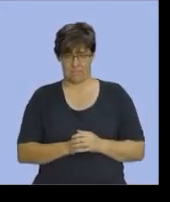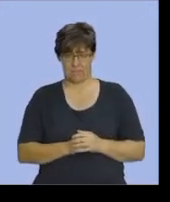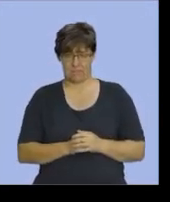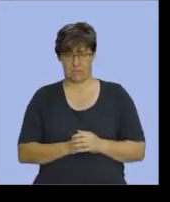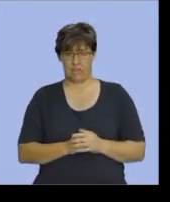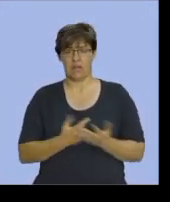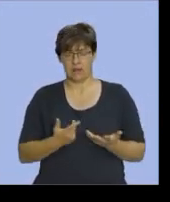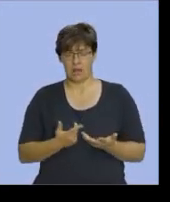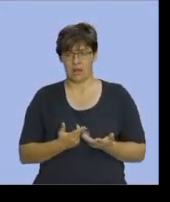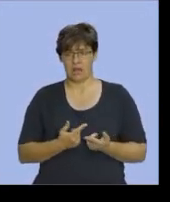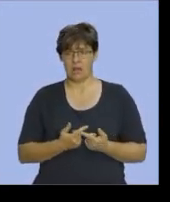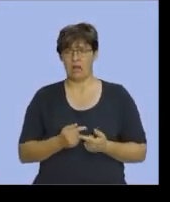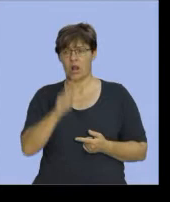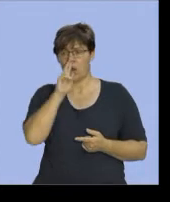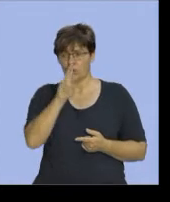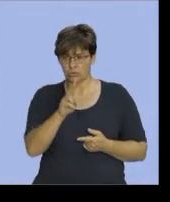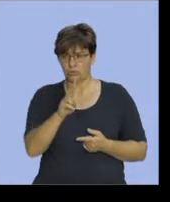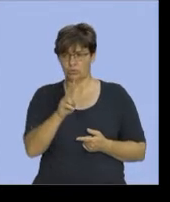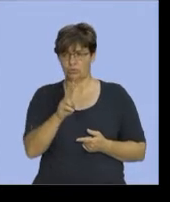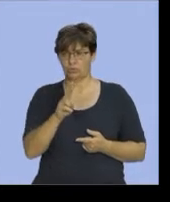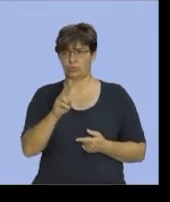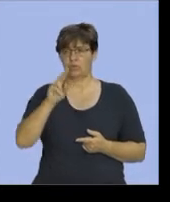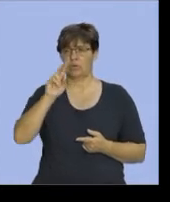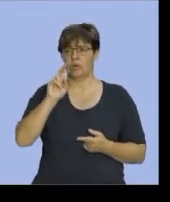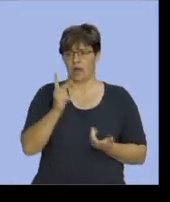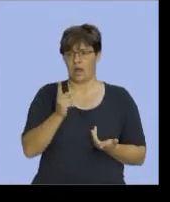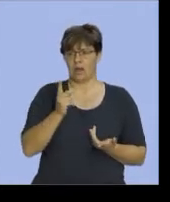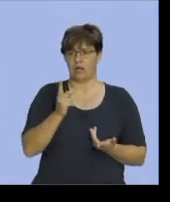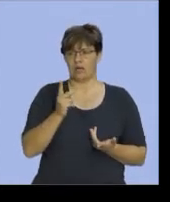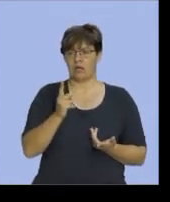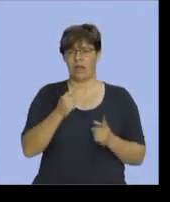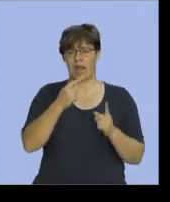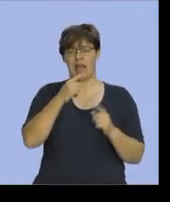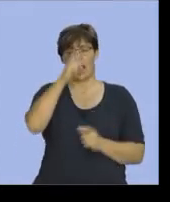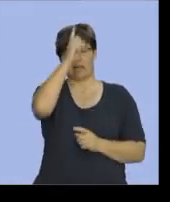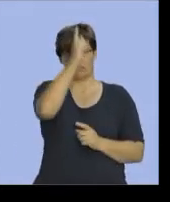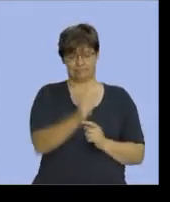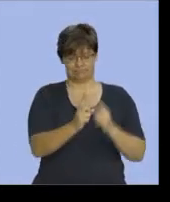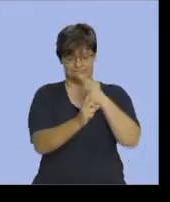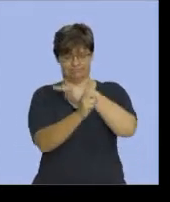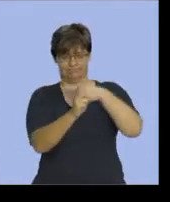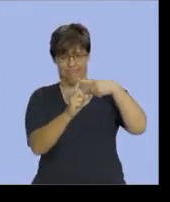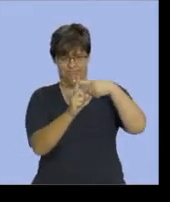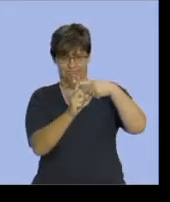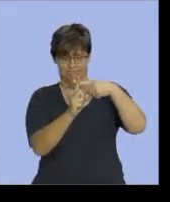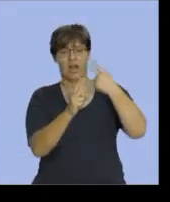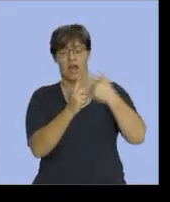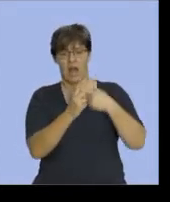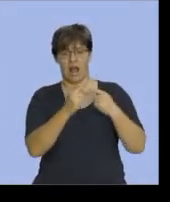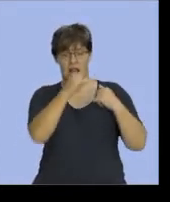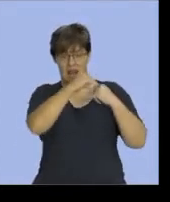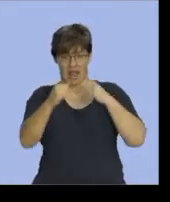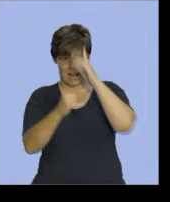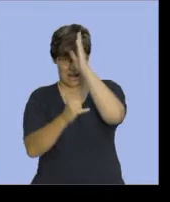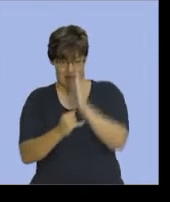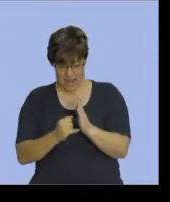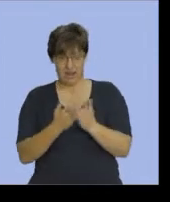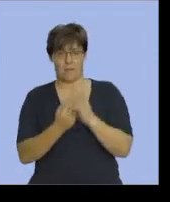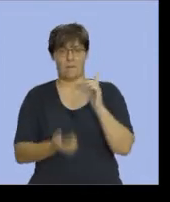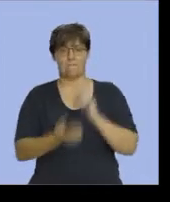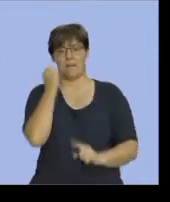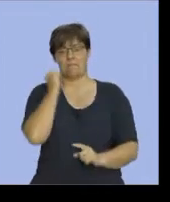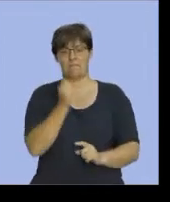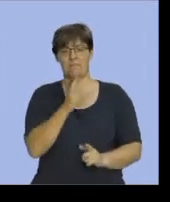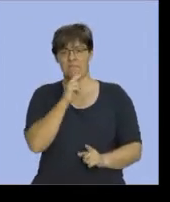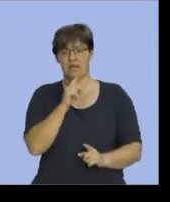two perpendicular lines, which we normally call our axes, right? So, as you saw that there will